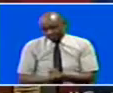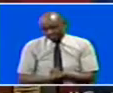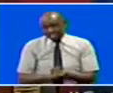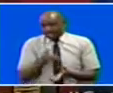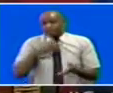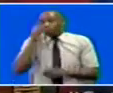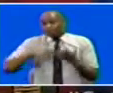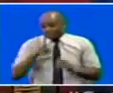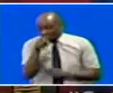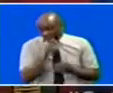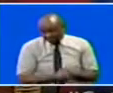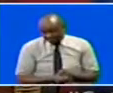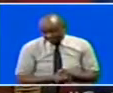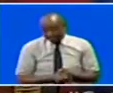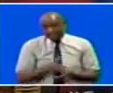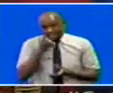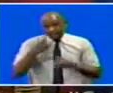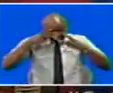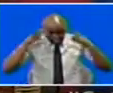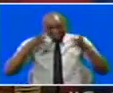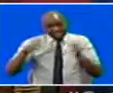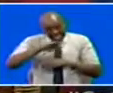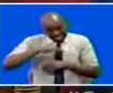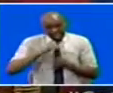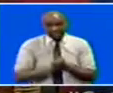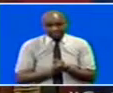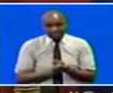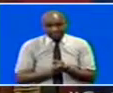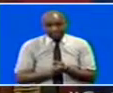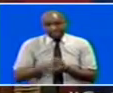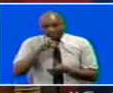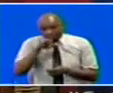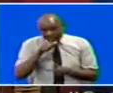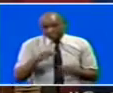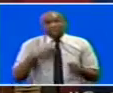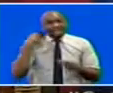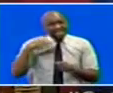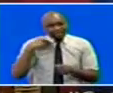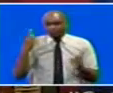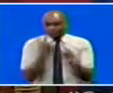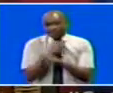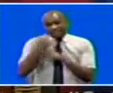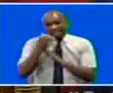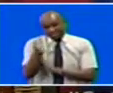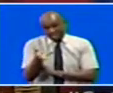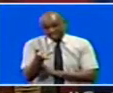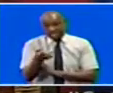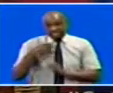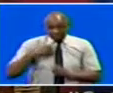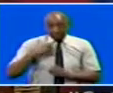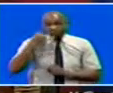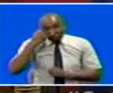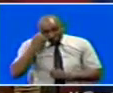Furthermore, threats such as terrorism feed off transnational crimes such as drug and